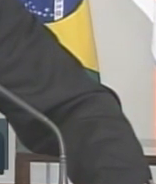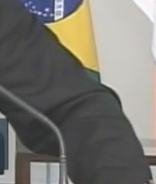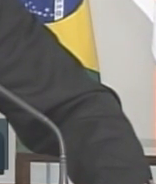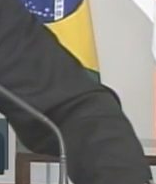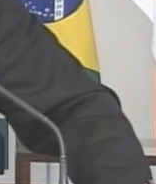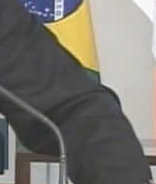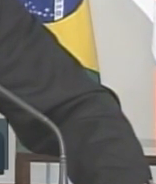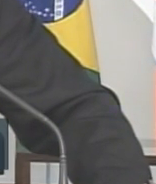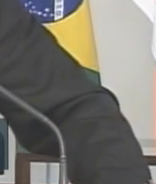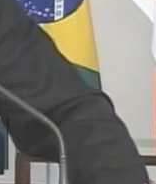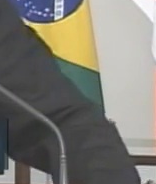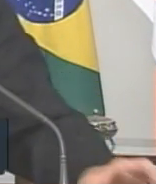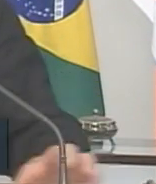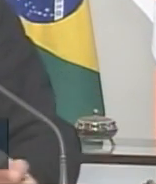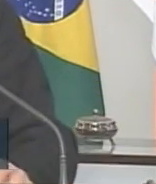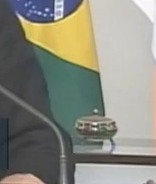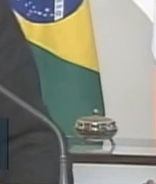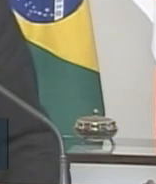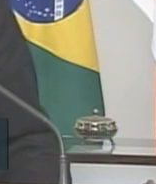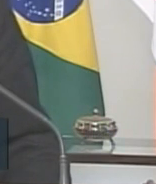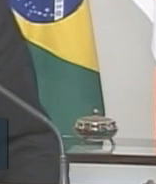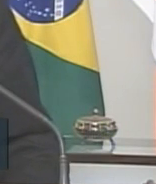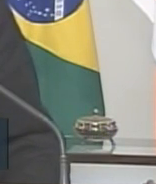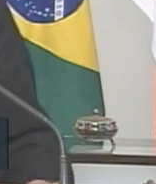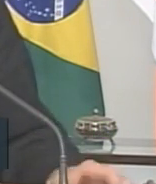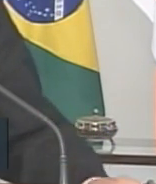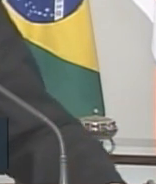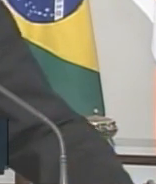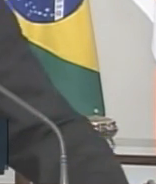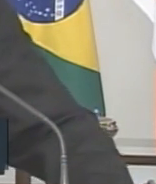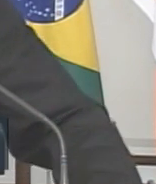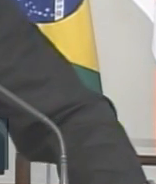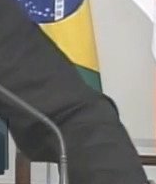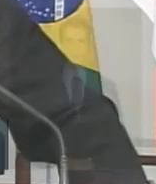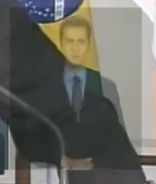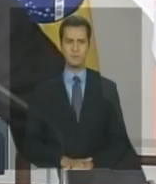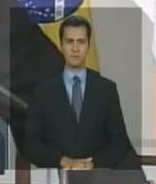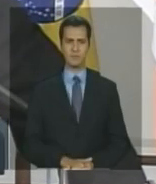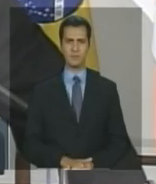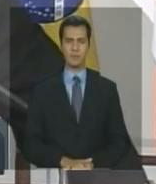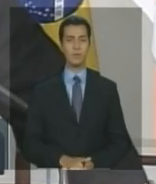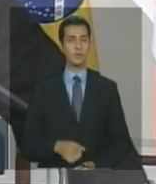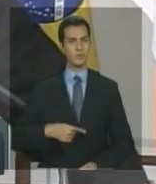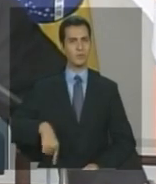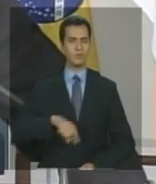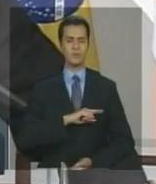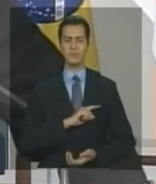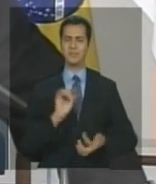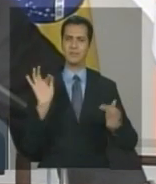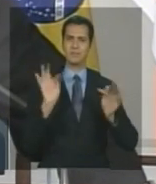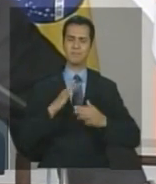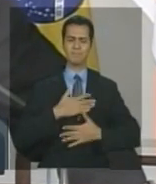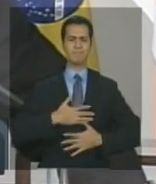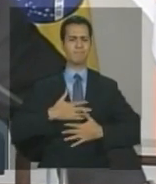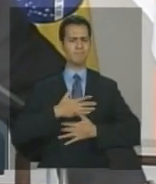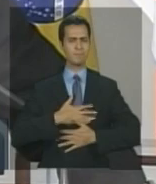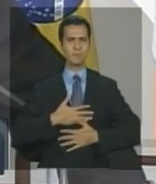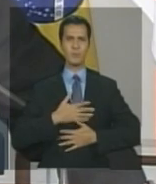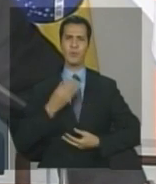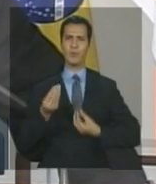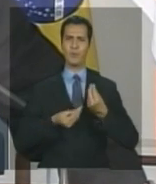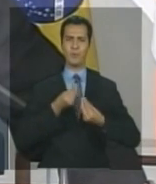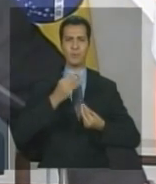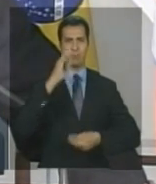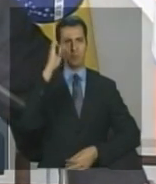Emerging powers like your own play strong roles in these fora. Nós estamos especialmente empolgados com o poder suave, o